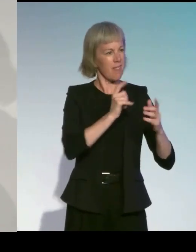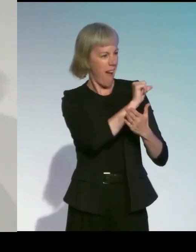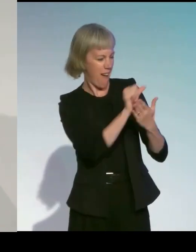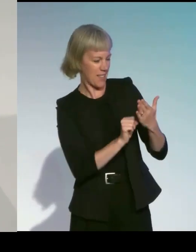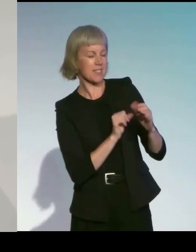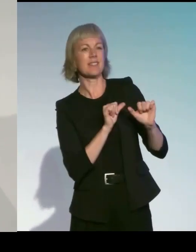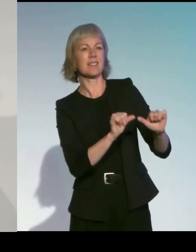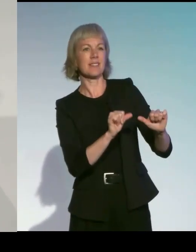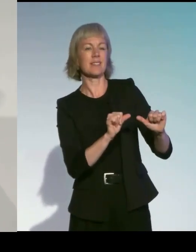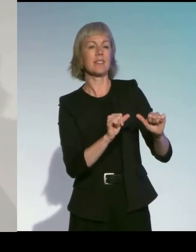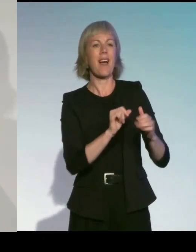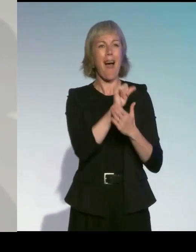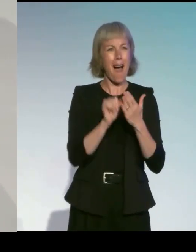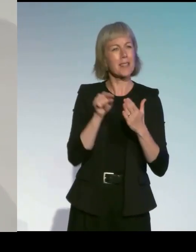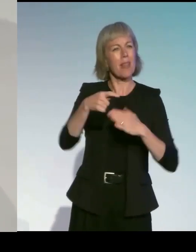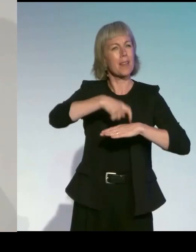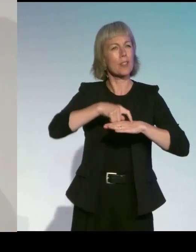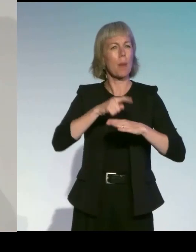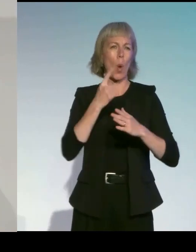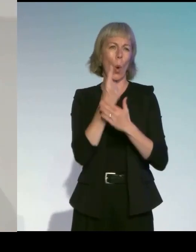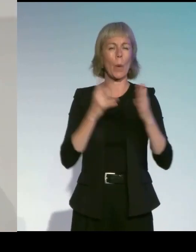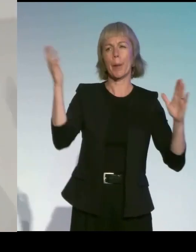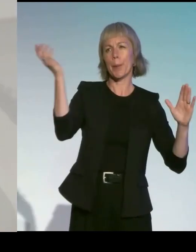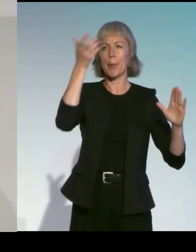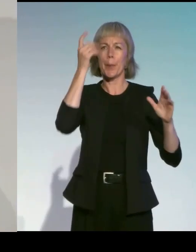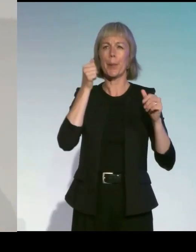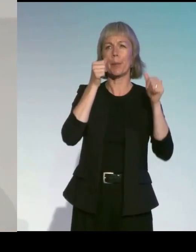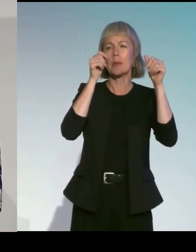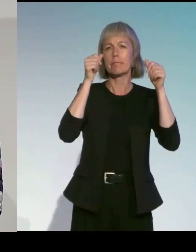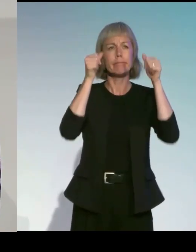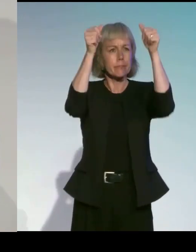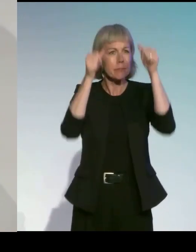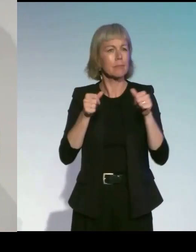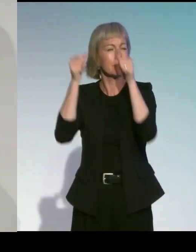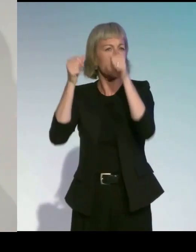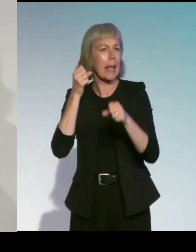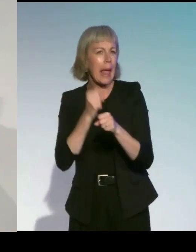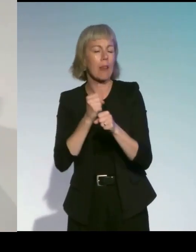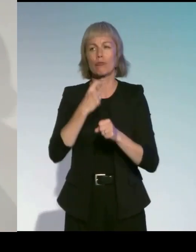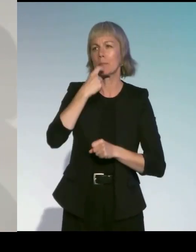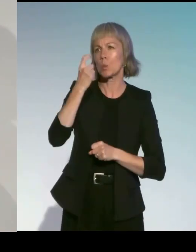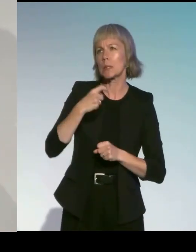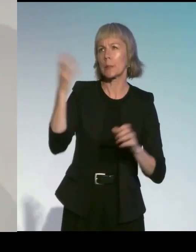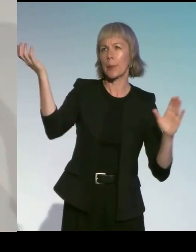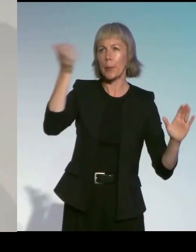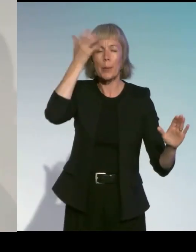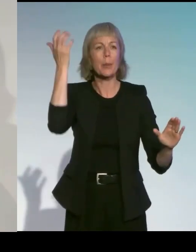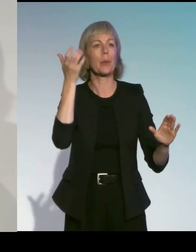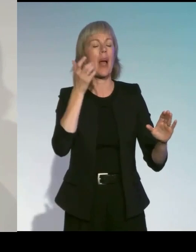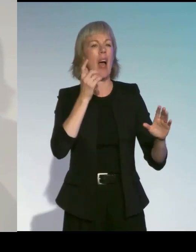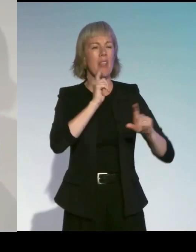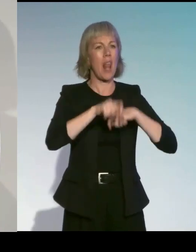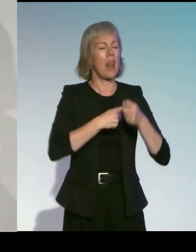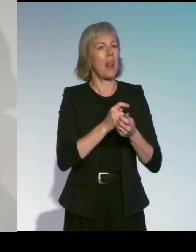that was in museums, and you taught art history, and it became a discipline, whereas pornography became the pejorative term, and this